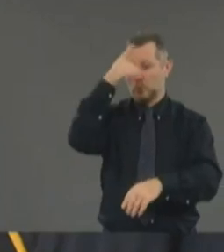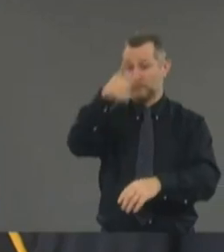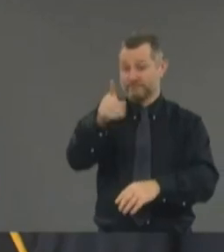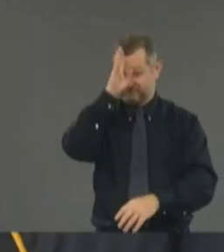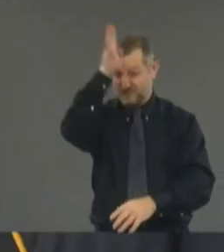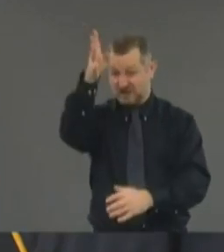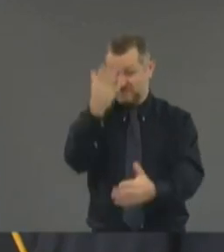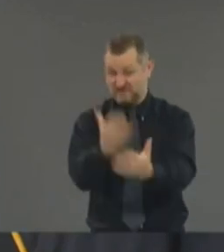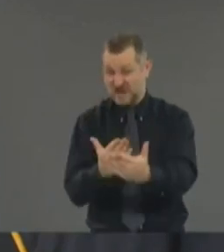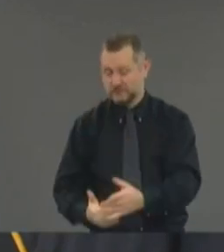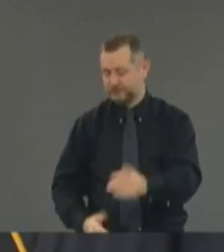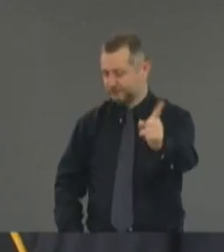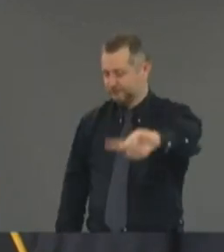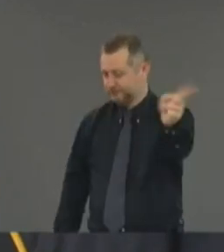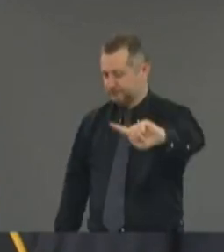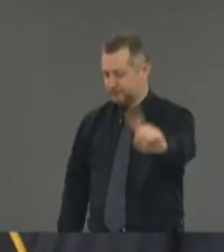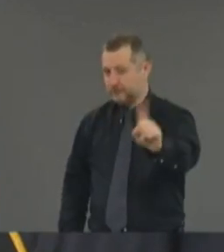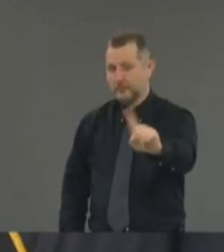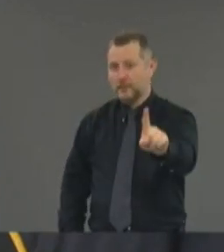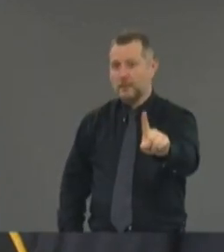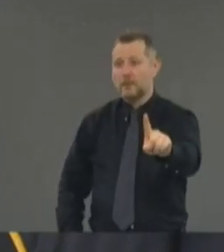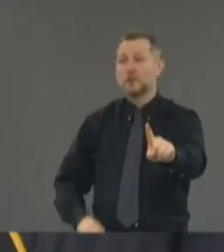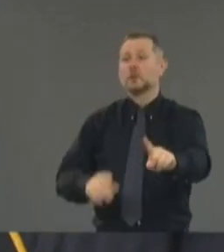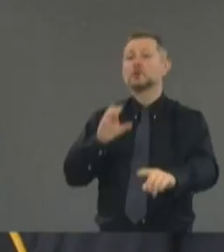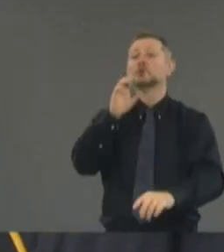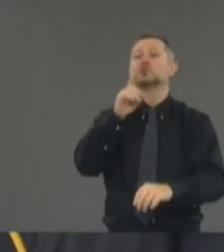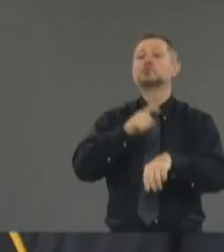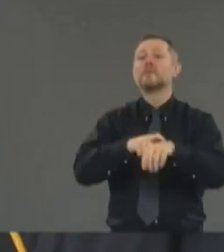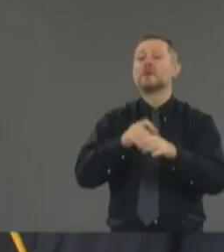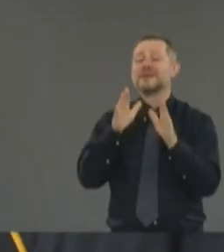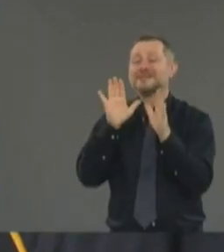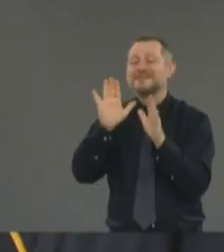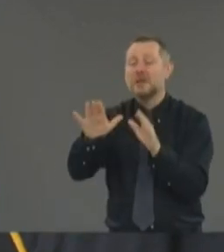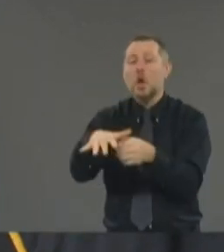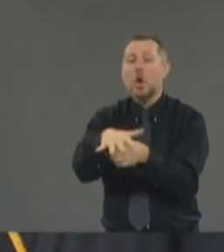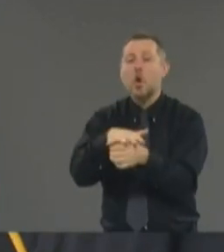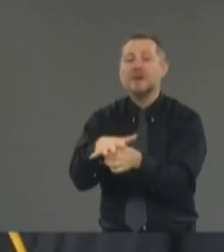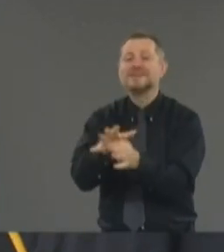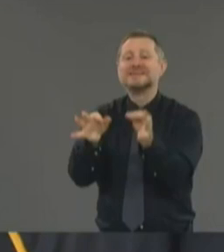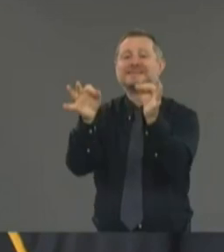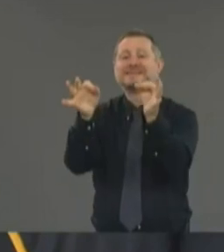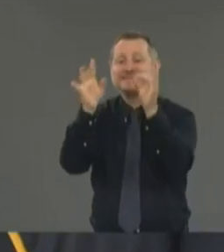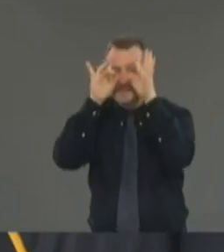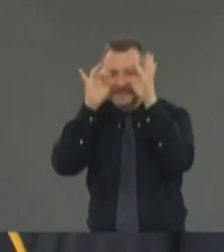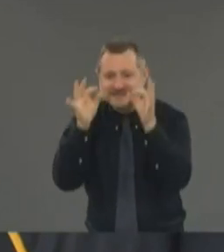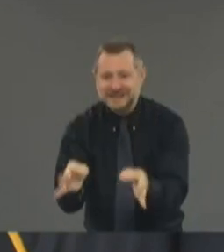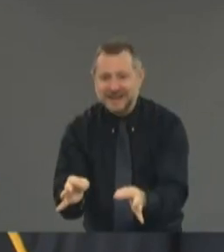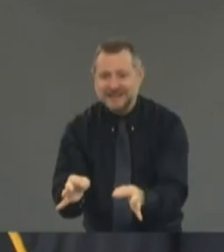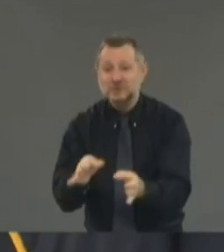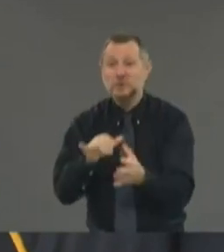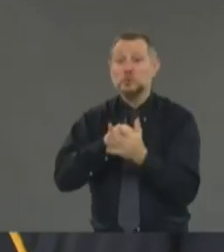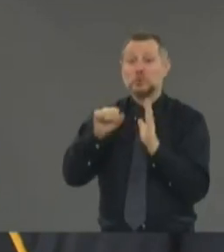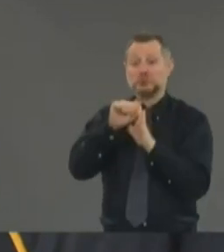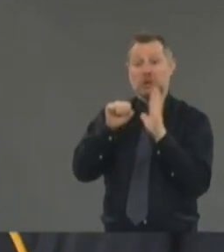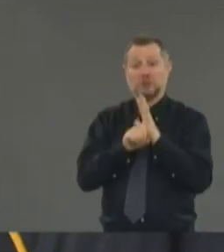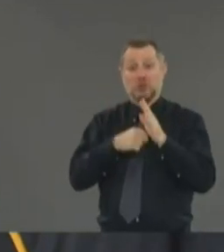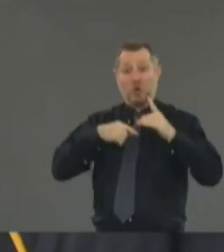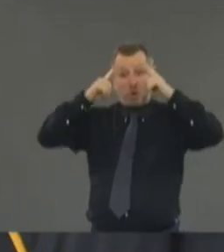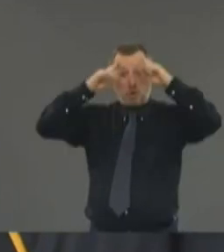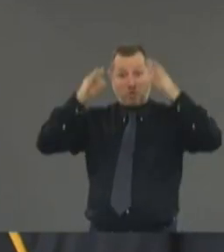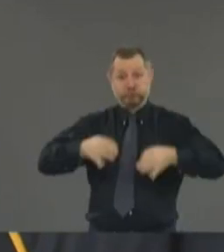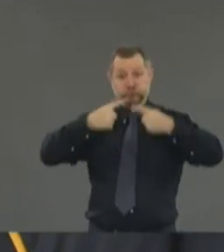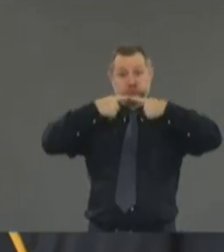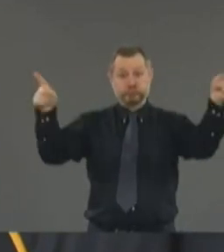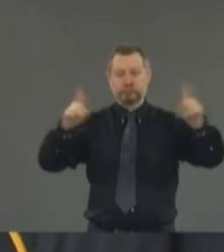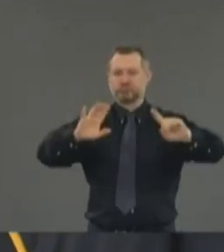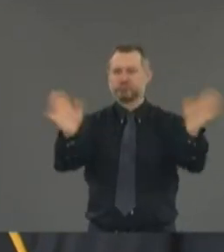Okay. The curfew is a local decision, right? It is not a state curfew. It's a local